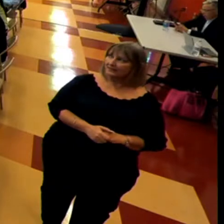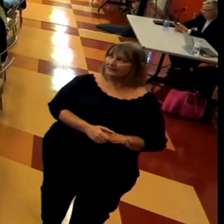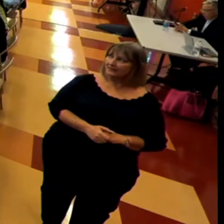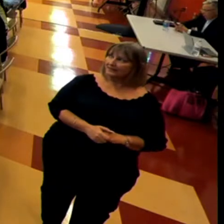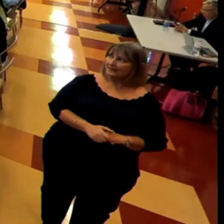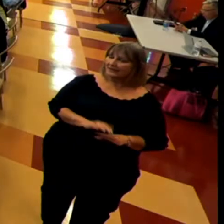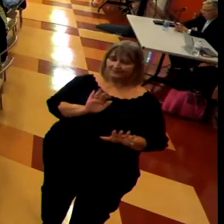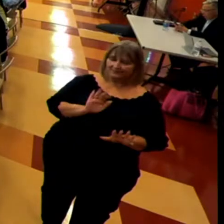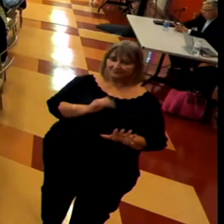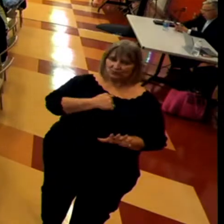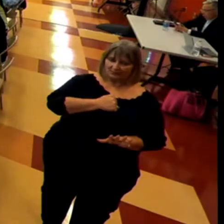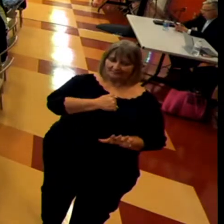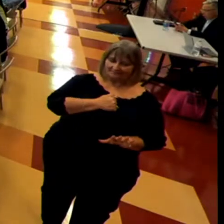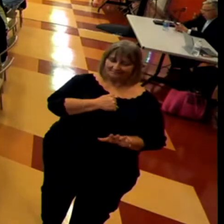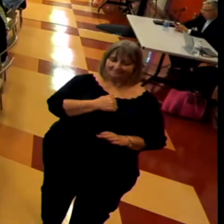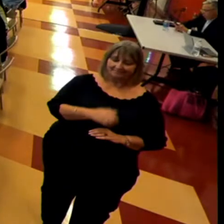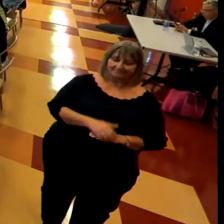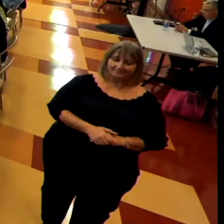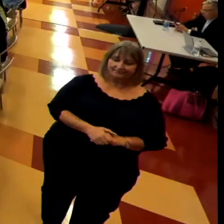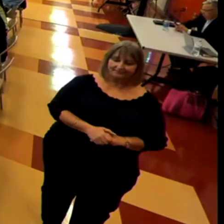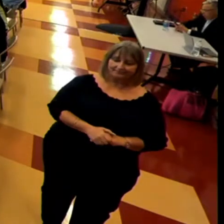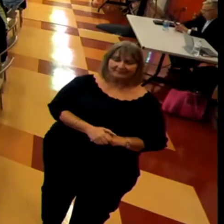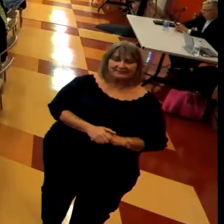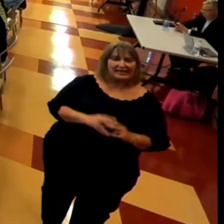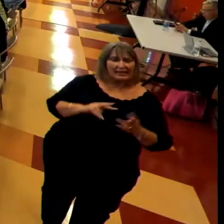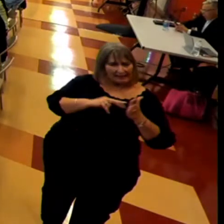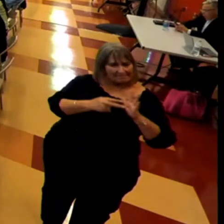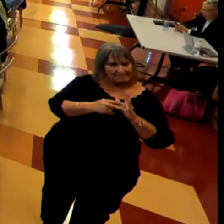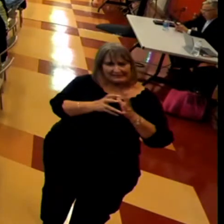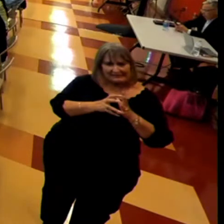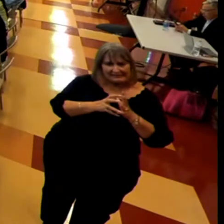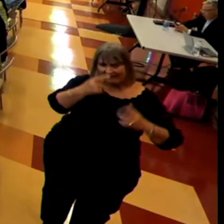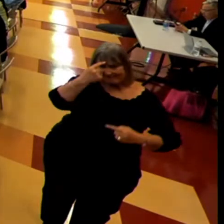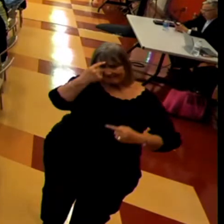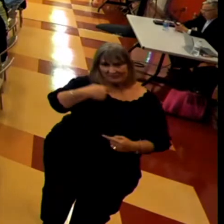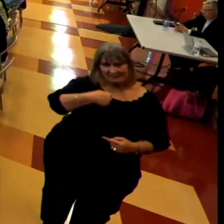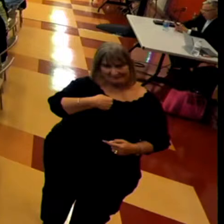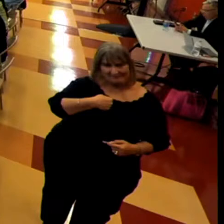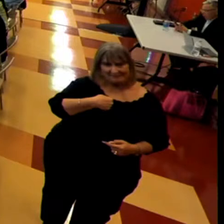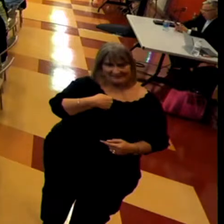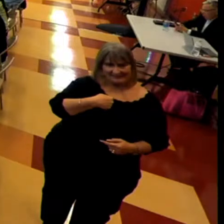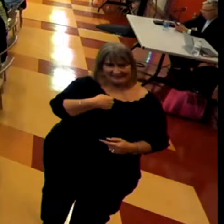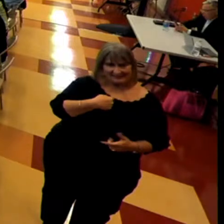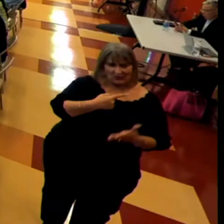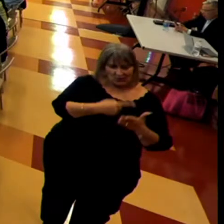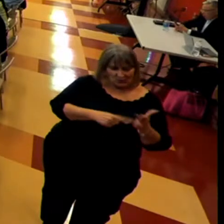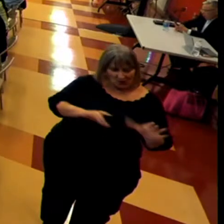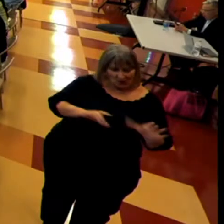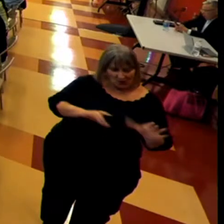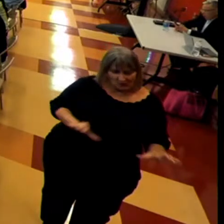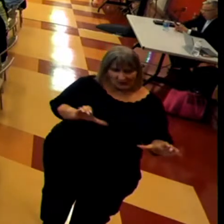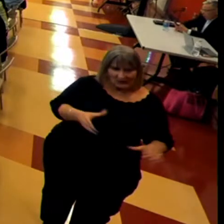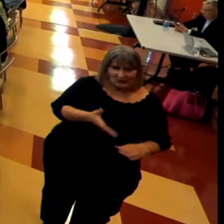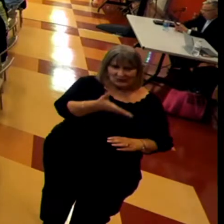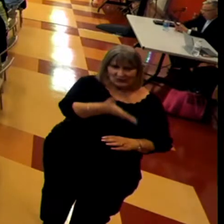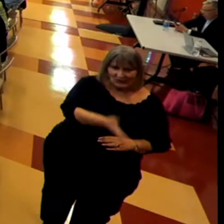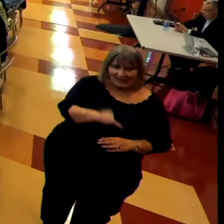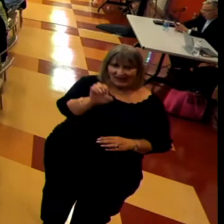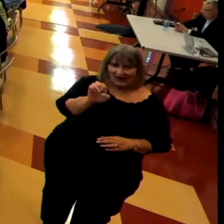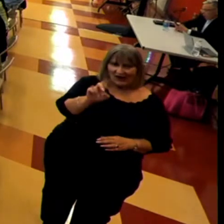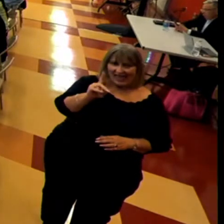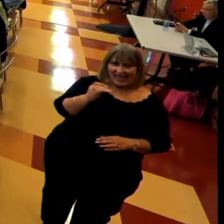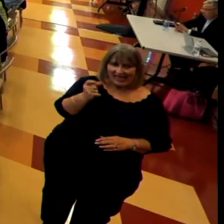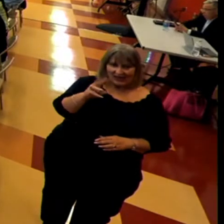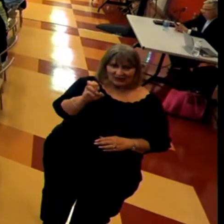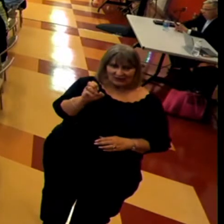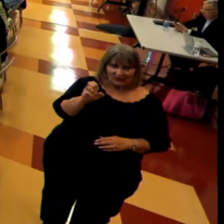Excuse me. It means a lot to me, the things we do there at Edgewood Nonprofit Edgewood Youth